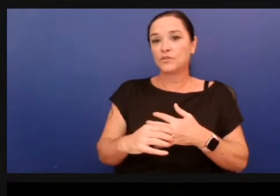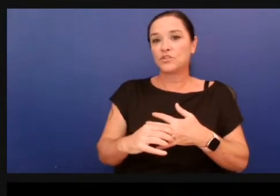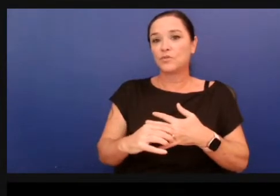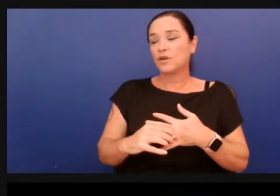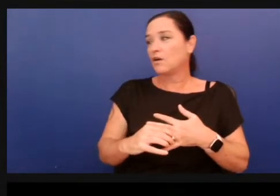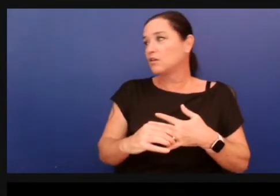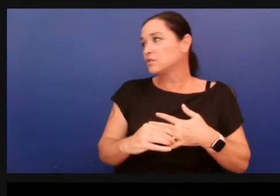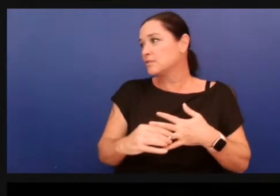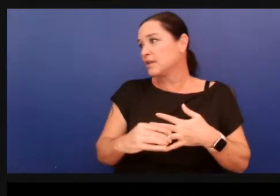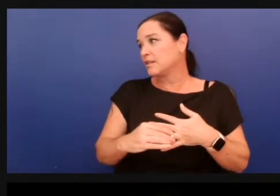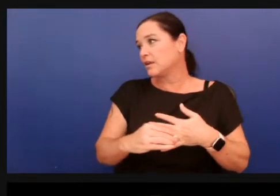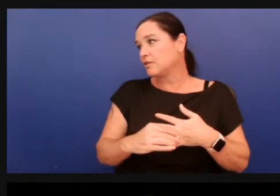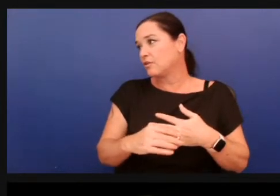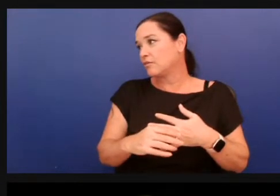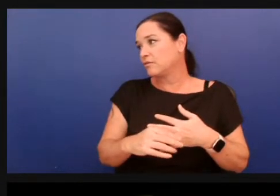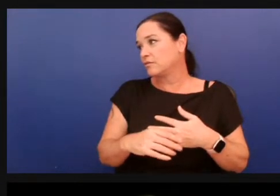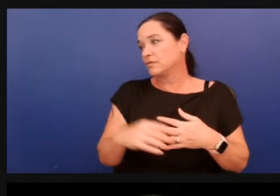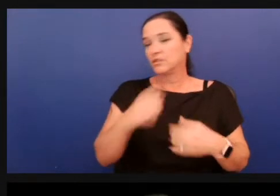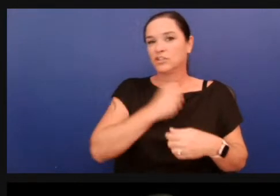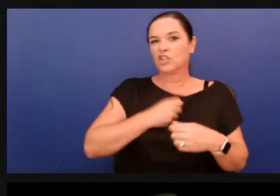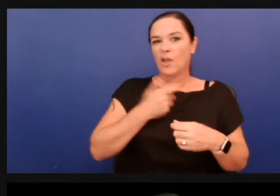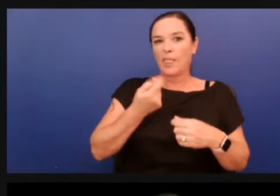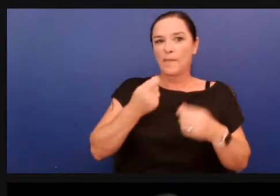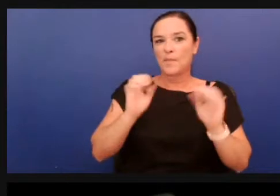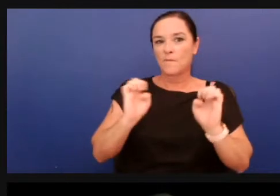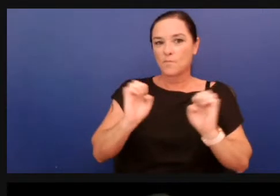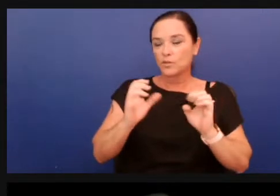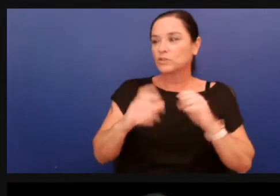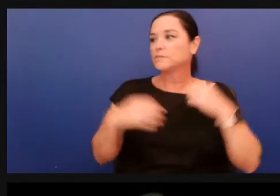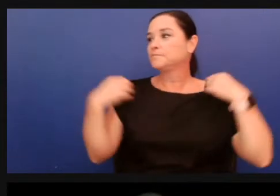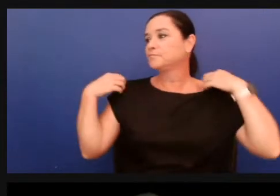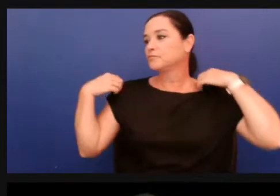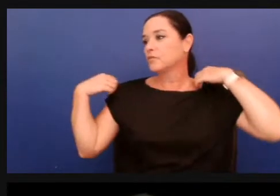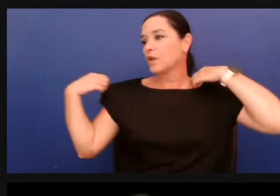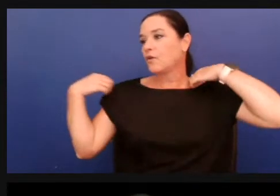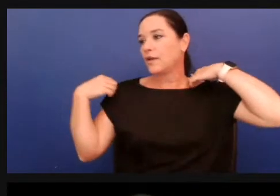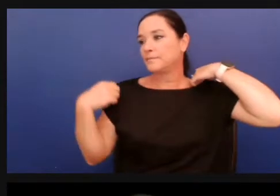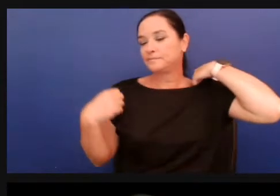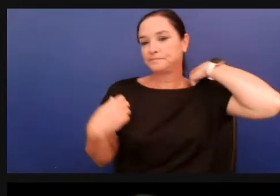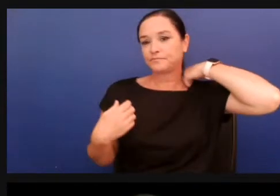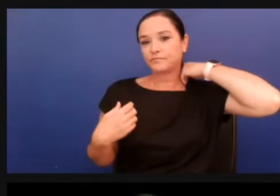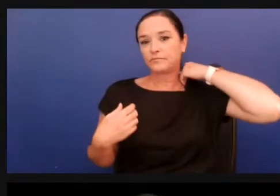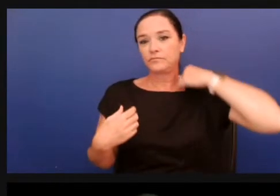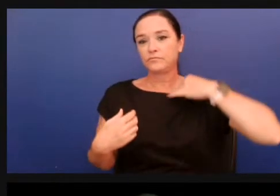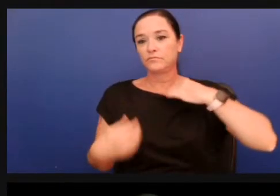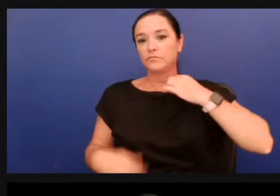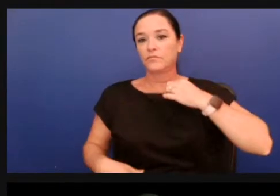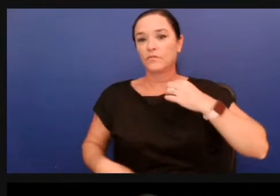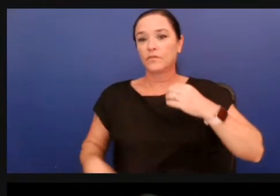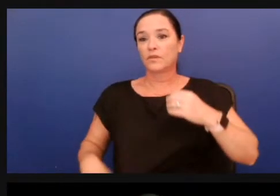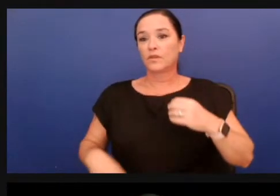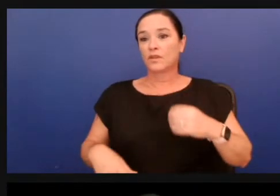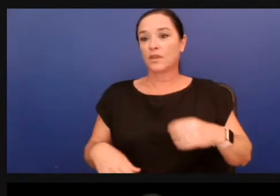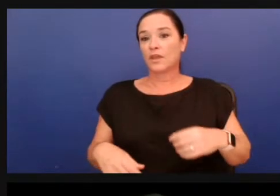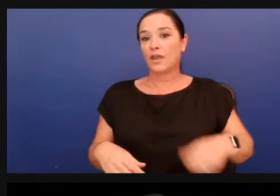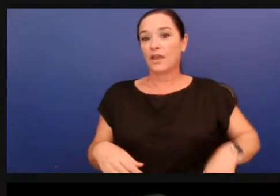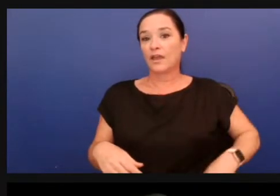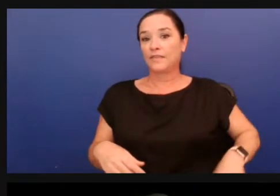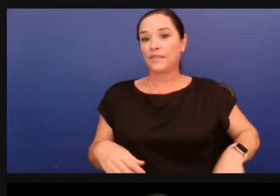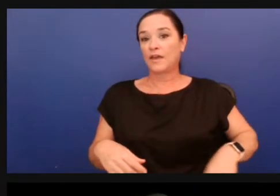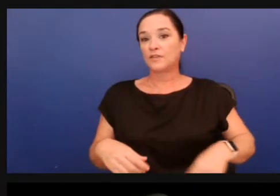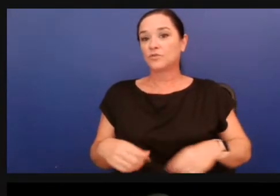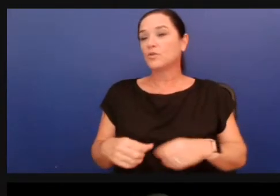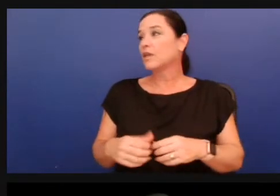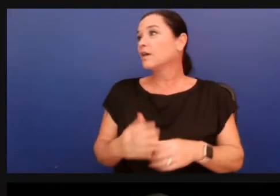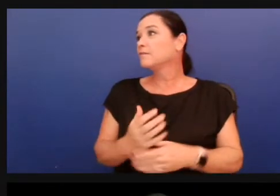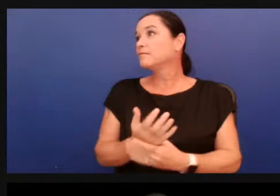the 3-component GPS looks like. If you haven't seen this before, these are up and down at the very